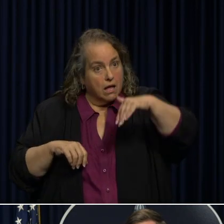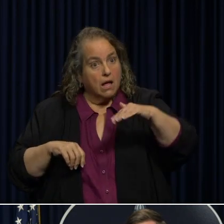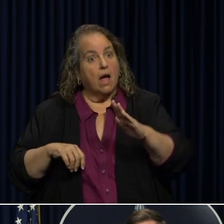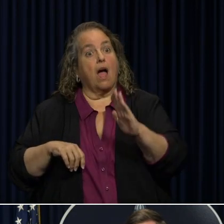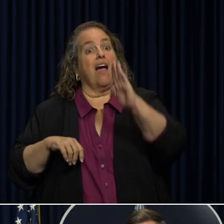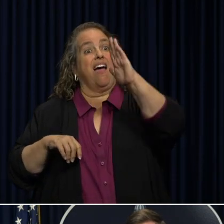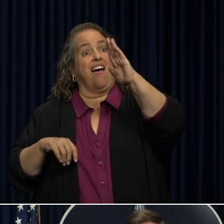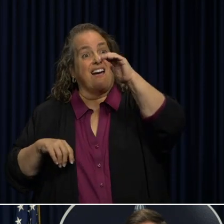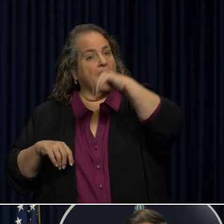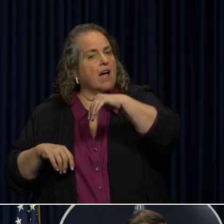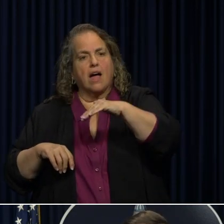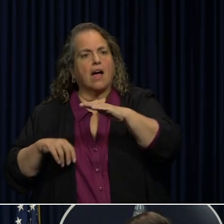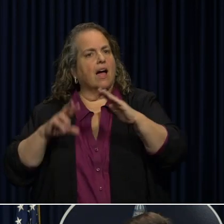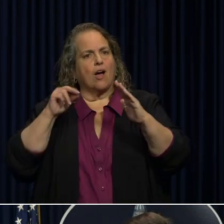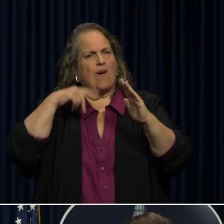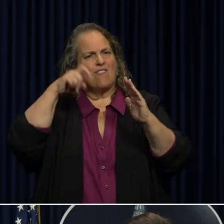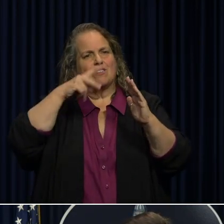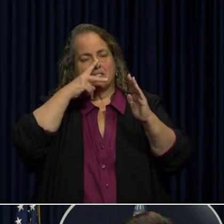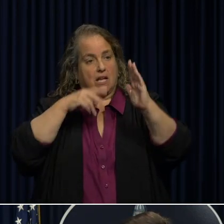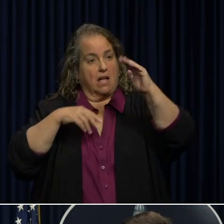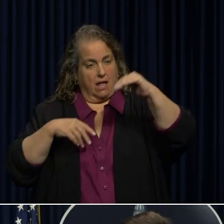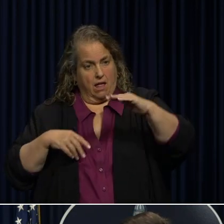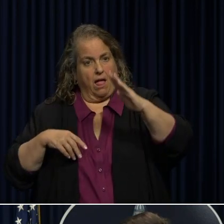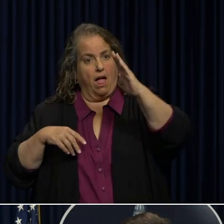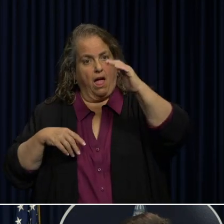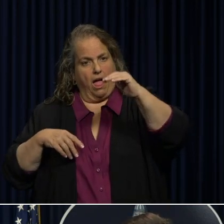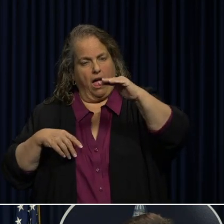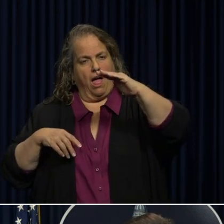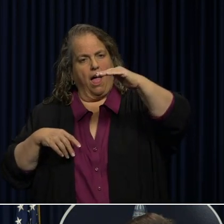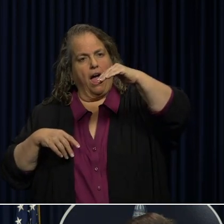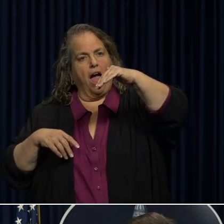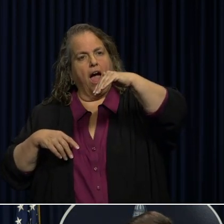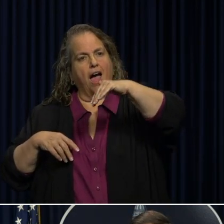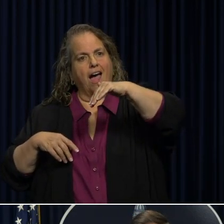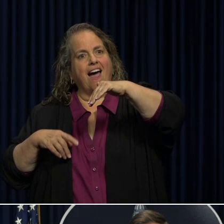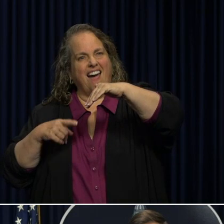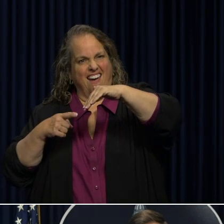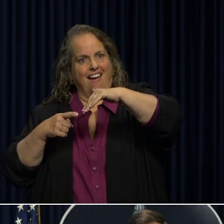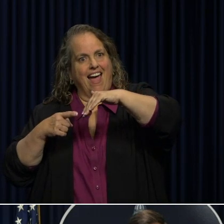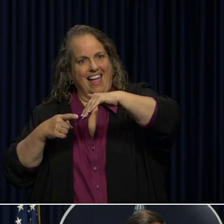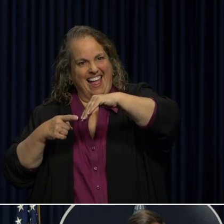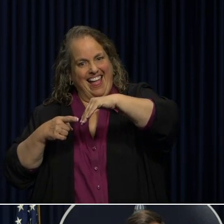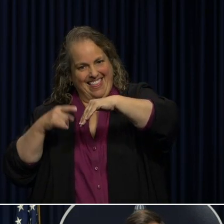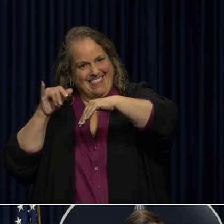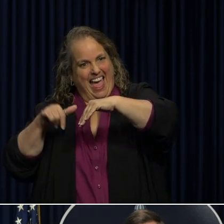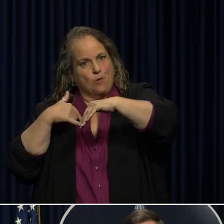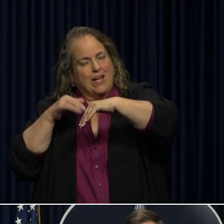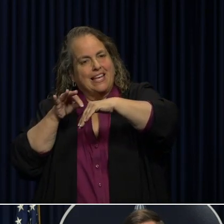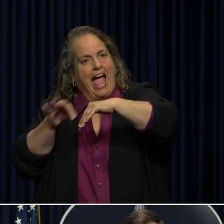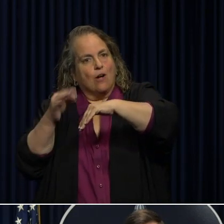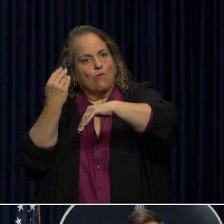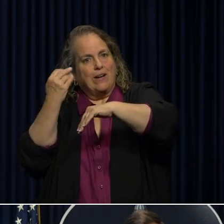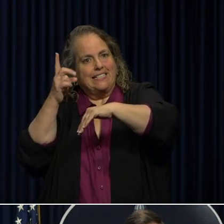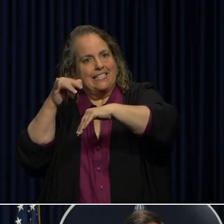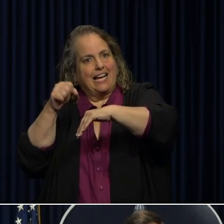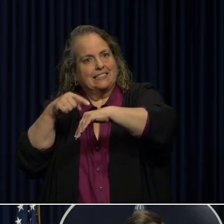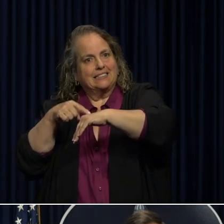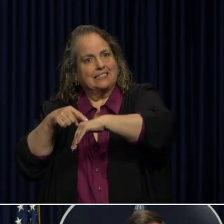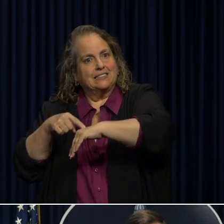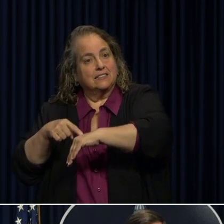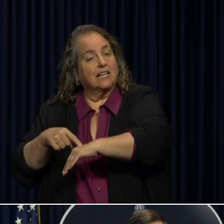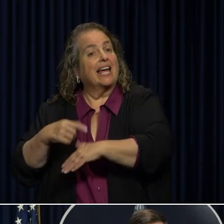that it's declining. Really important, but even with our record number of cases, 2 days